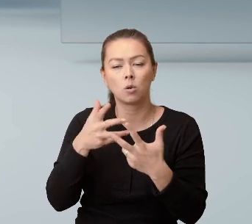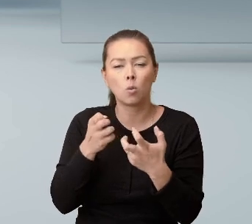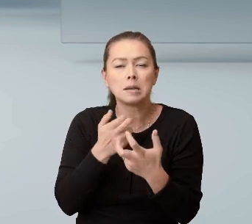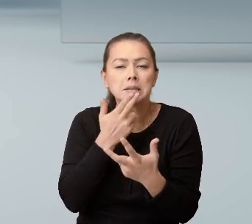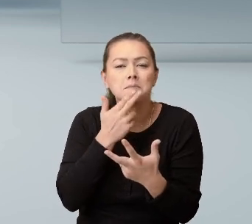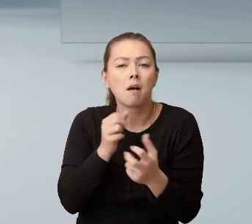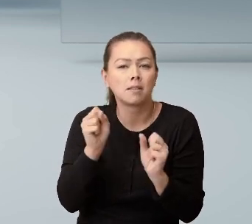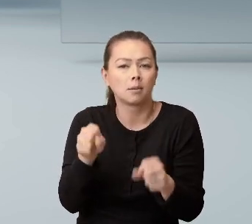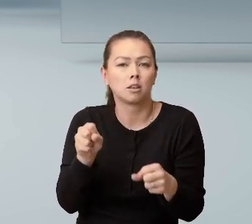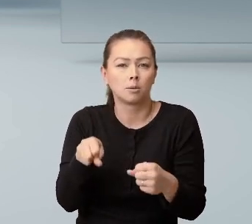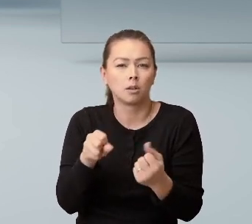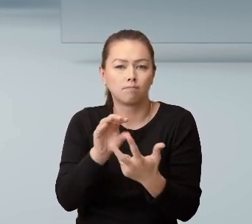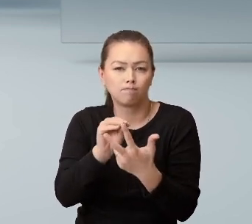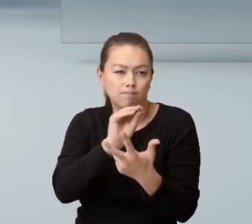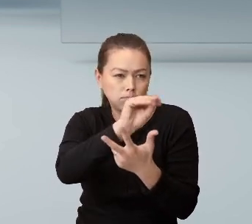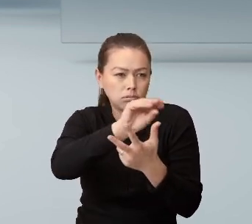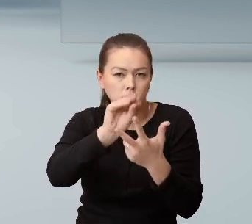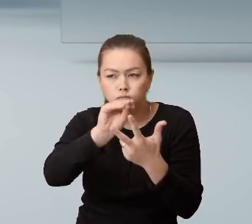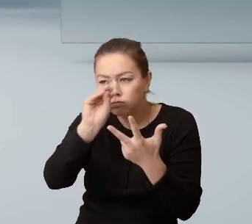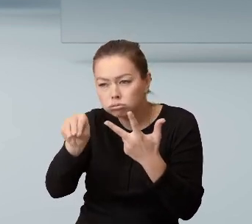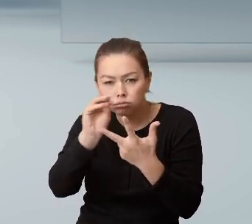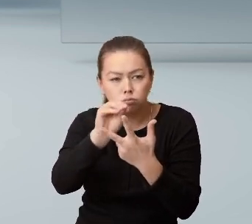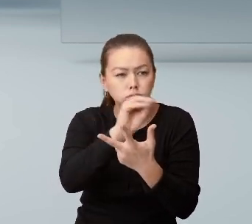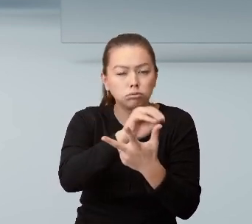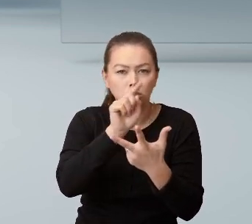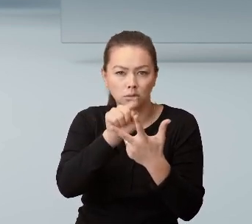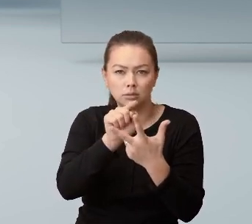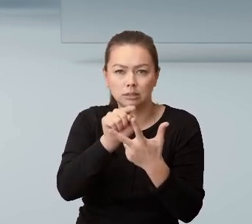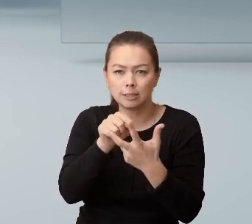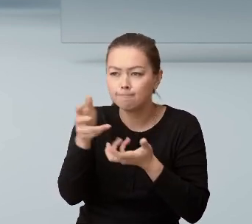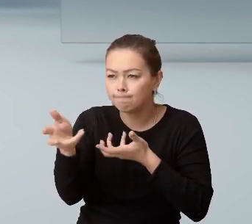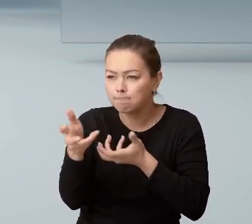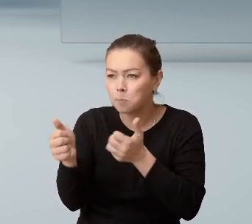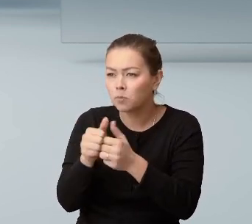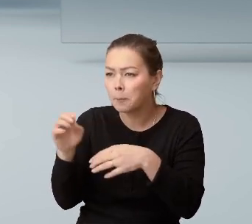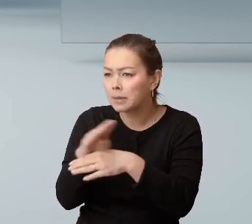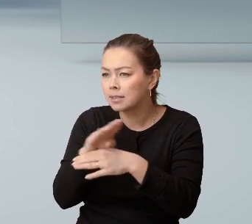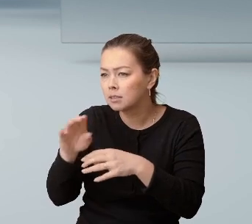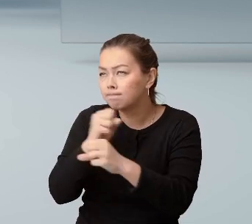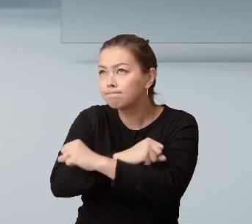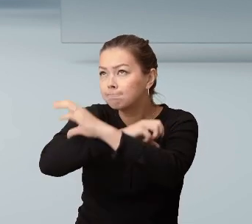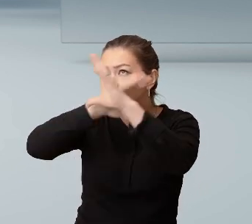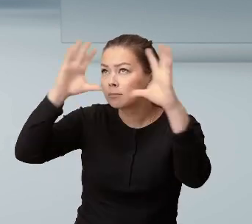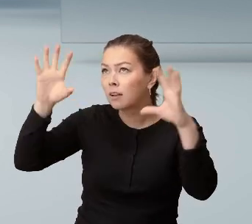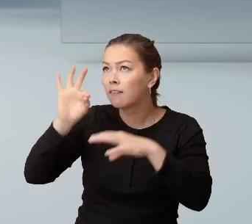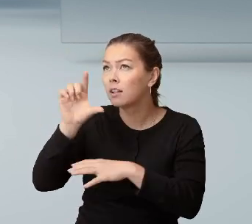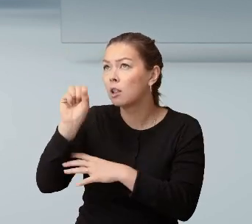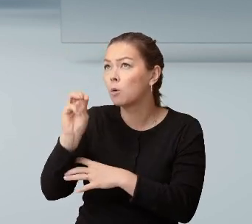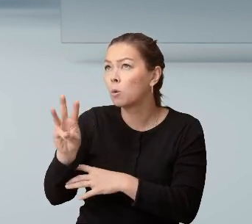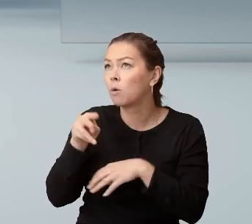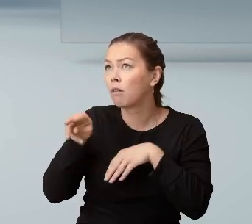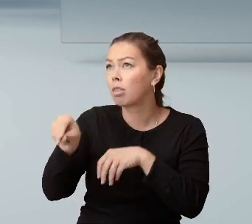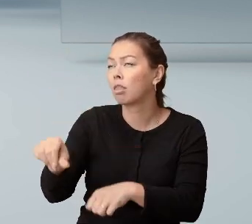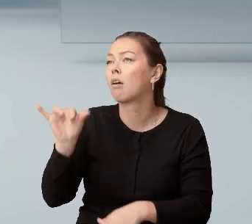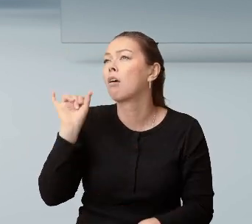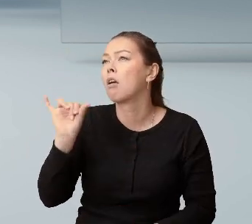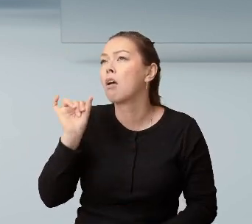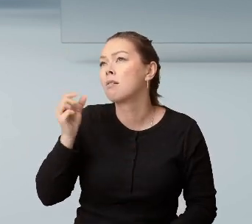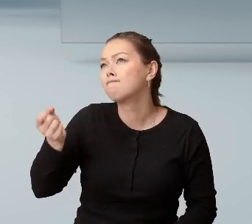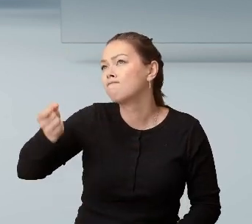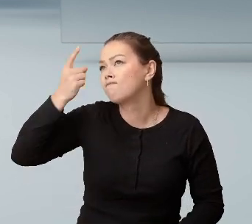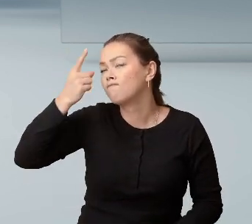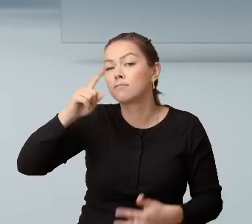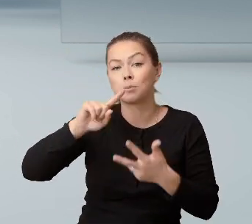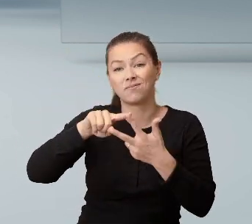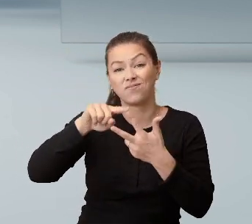that as narrow as possible by talking to the business, understanding the flow, and refining those rules over time